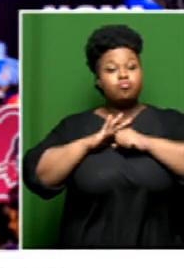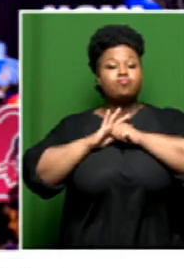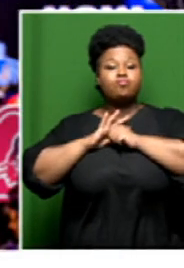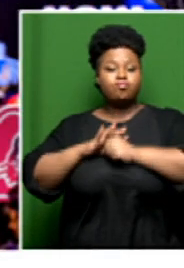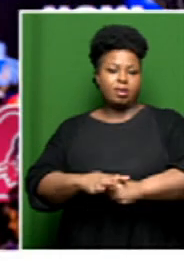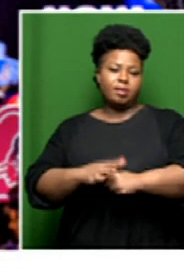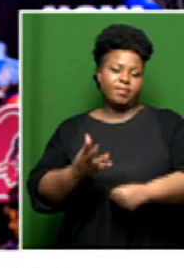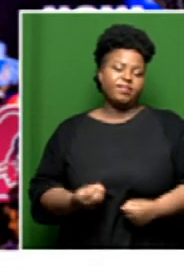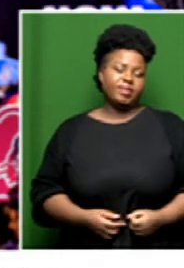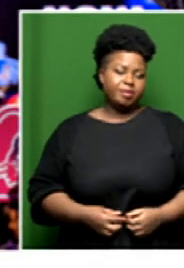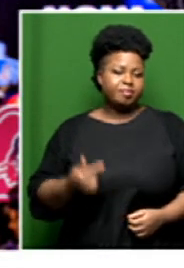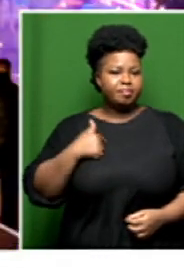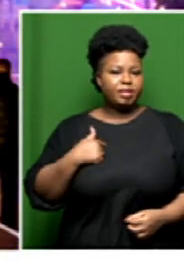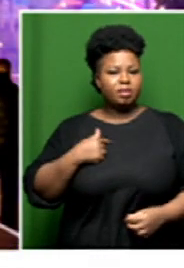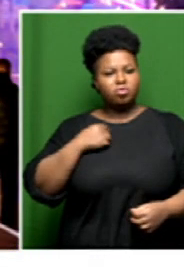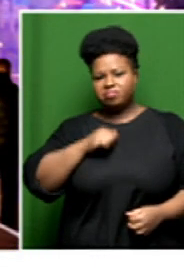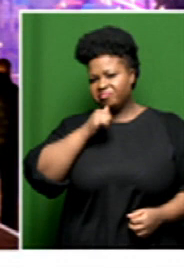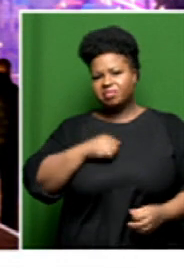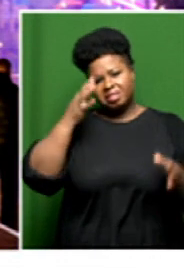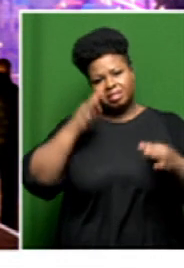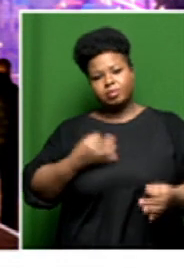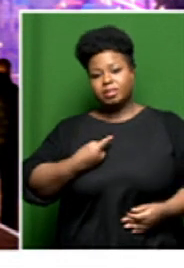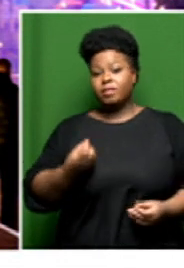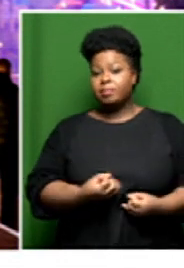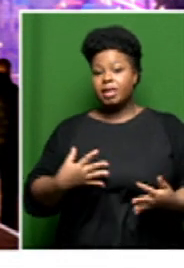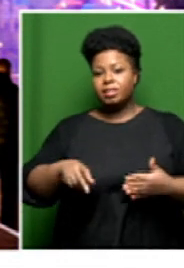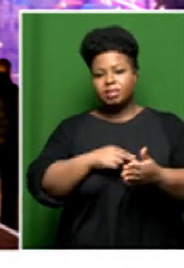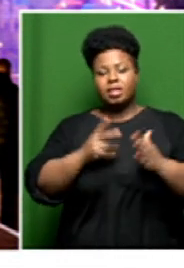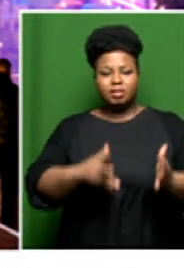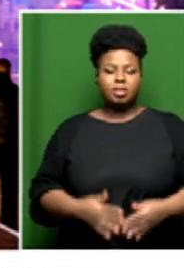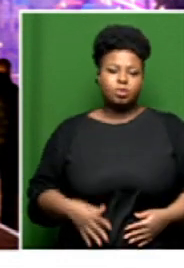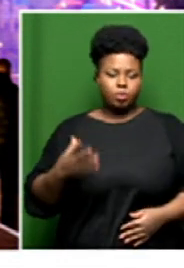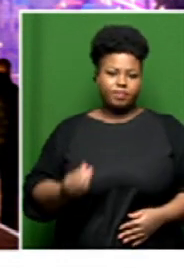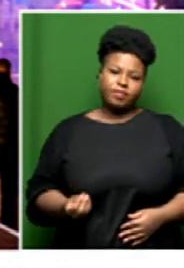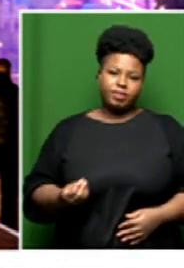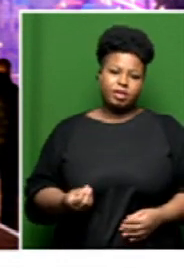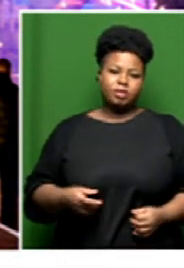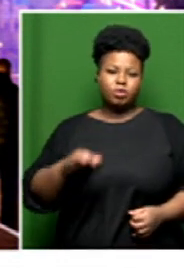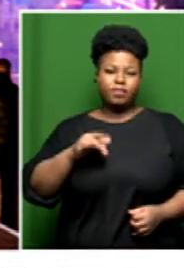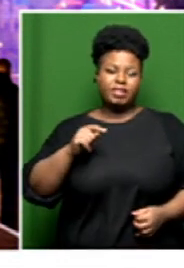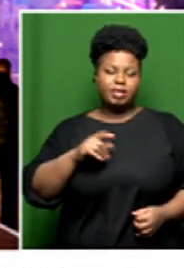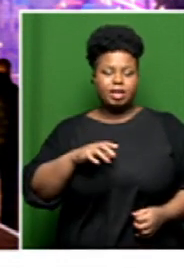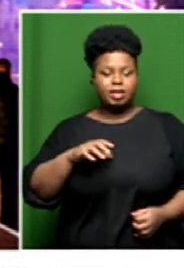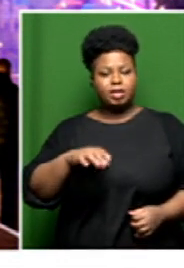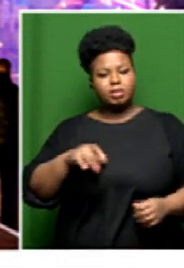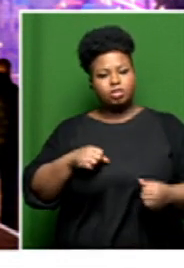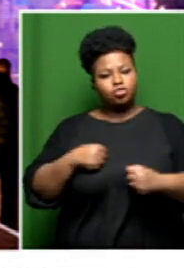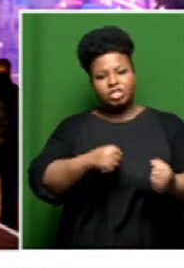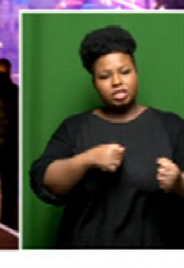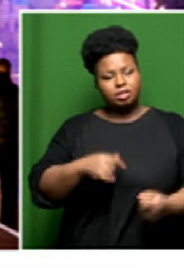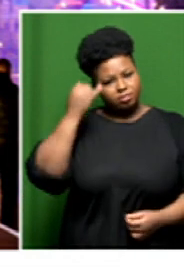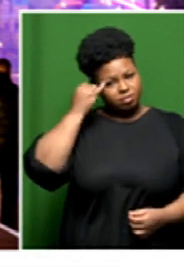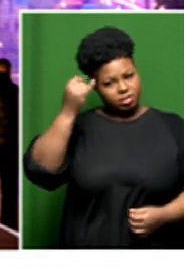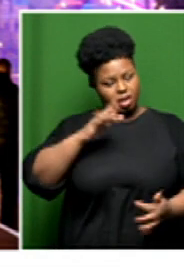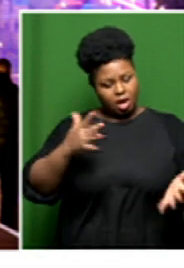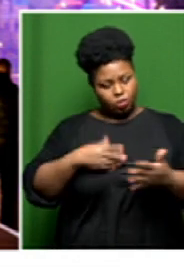pressure. And I actually took it up for myself. A lot of dancers as well, we have taken up a lot of fitness strategies in